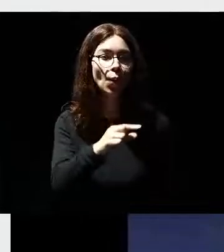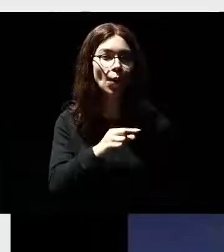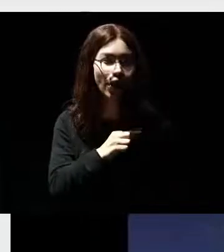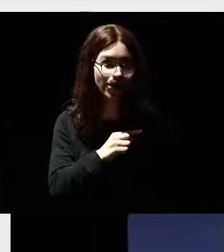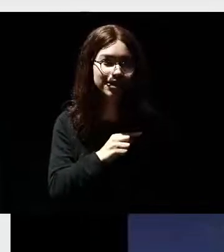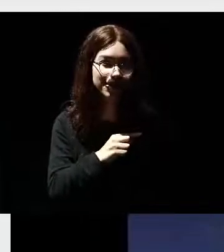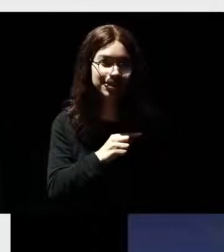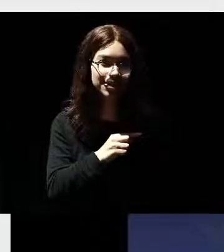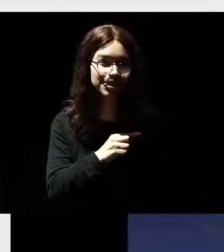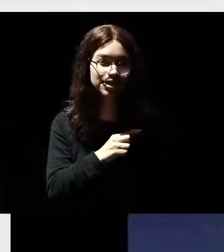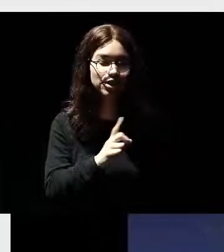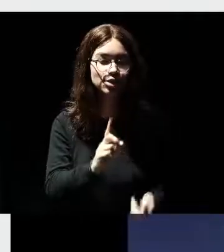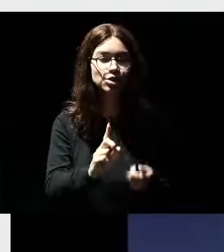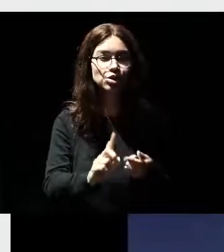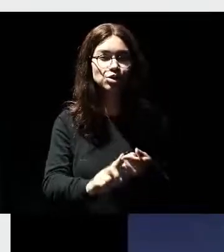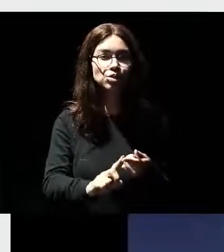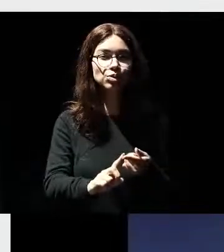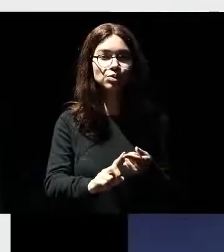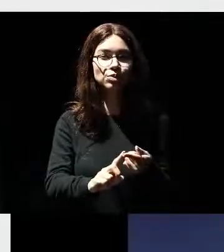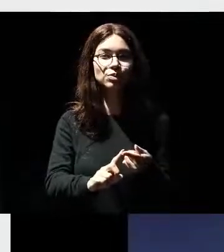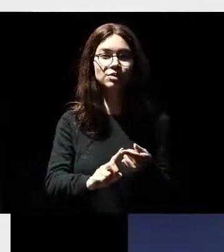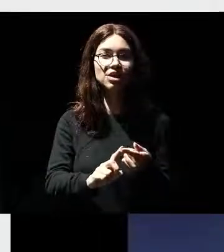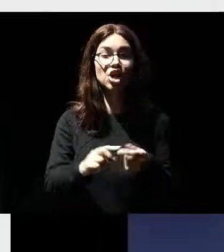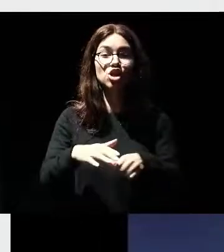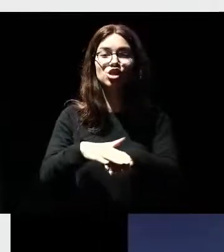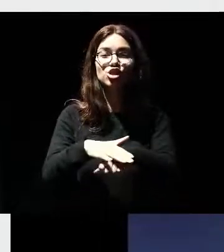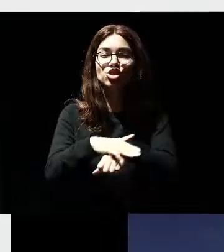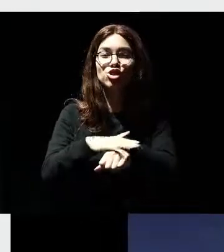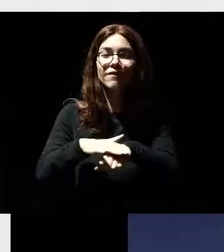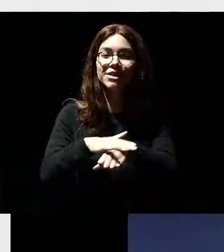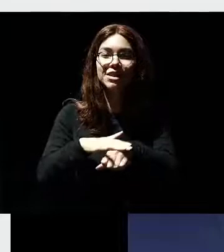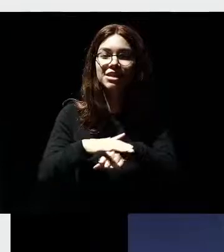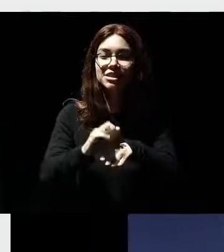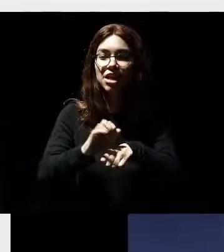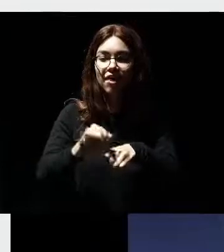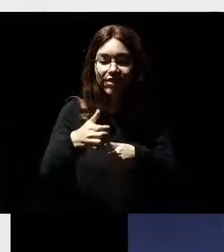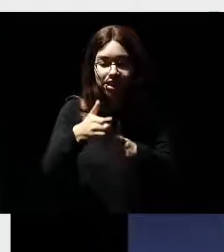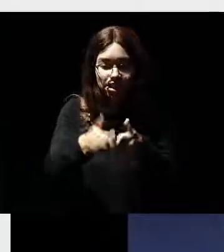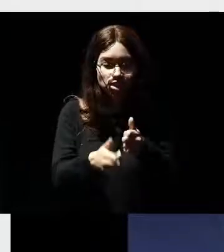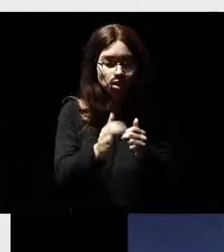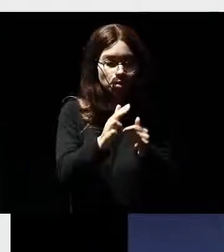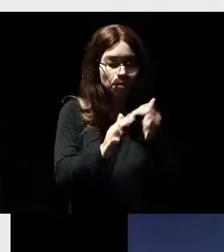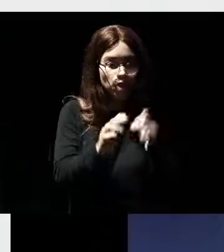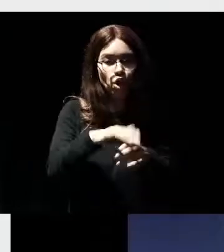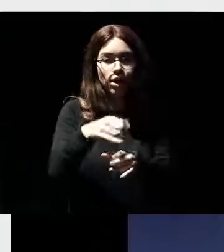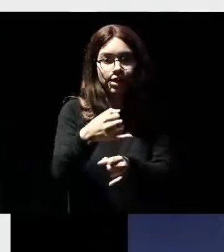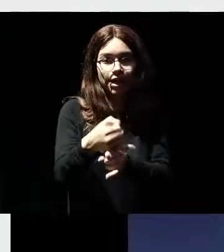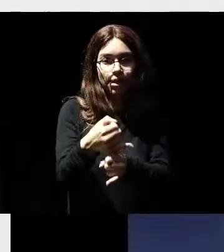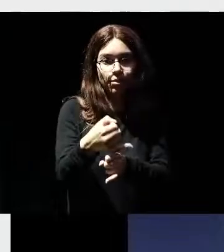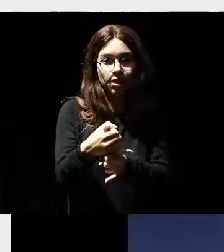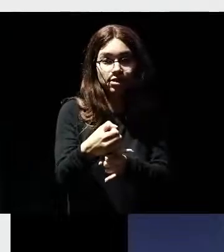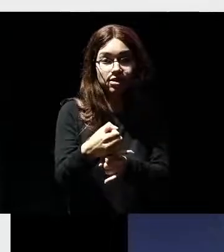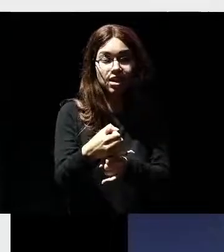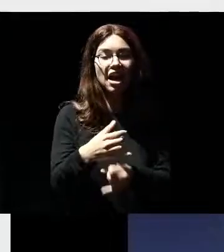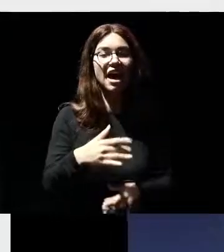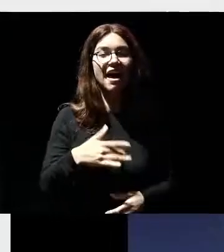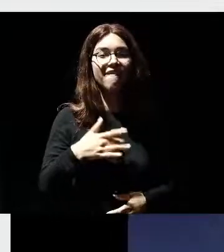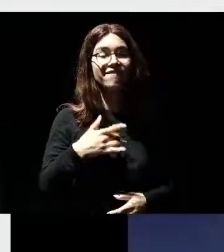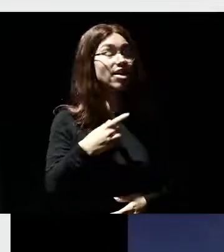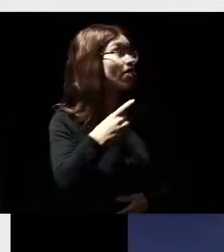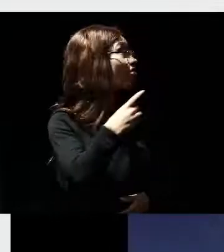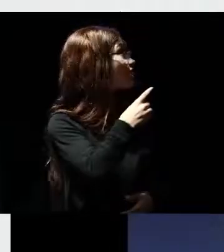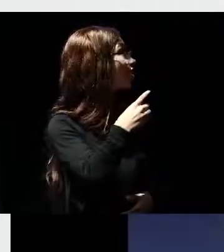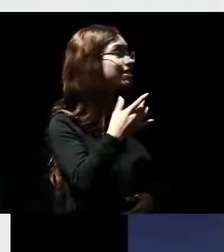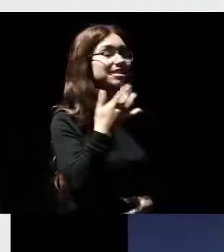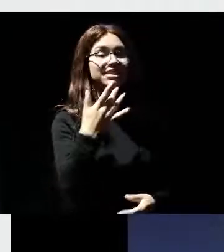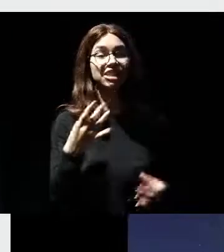to the surfaces of the buildings around the campus. And here I think this corduroy texture has